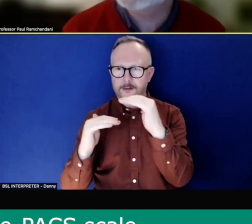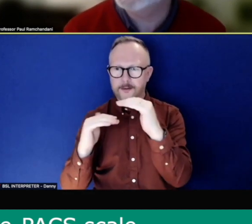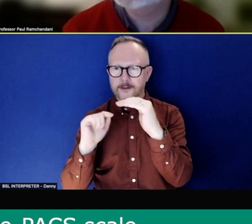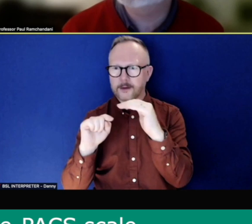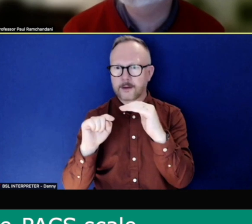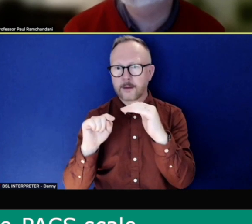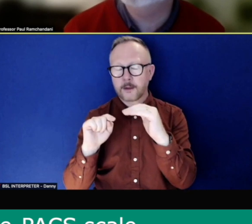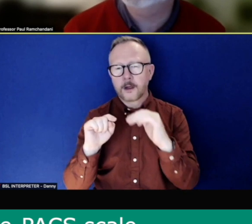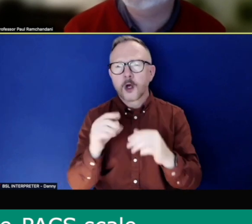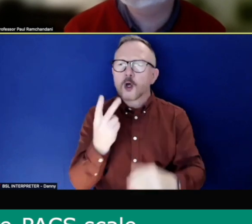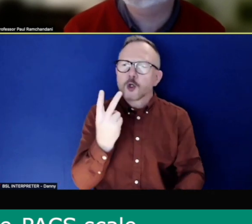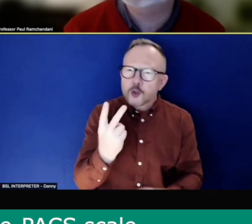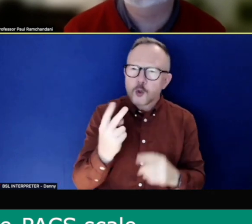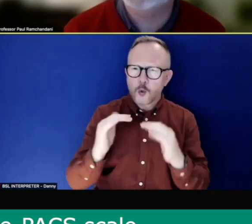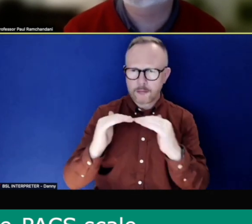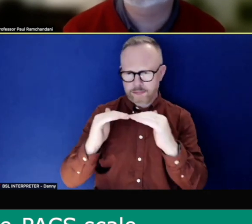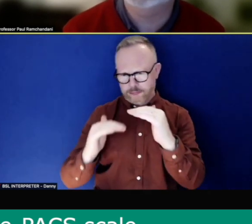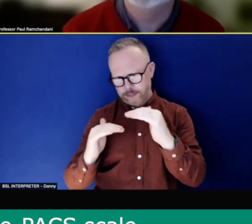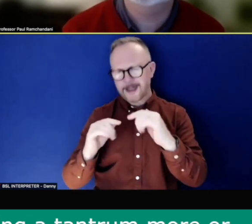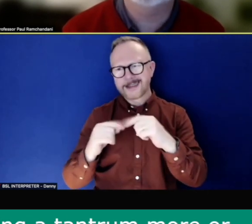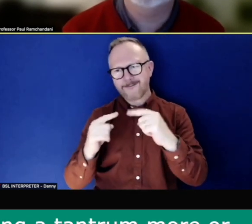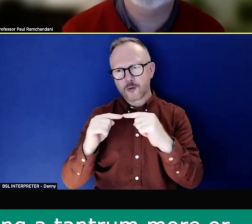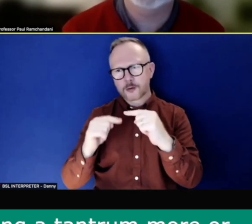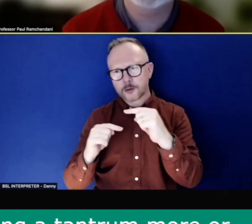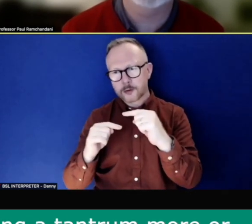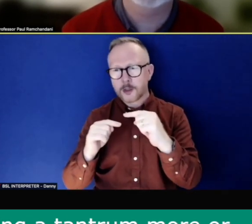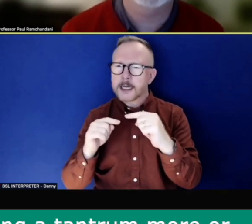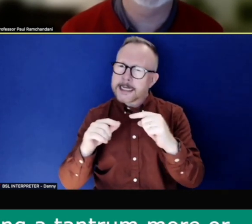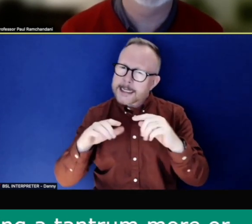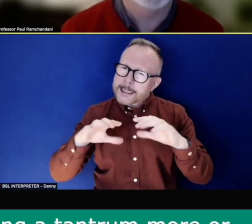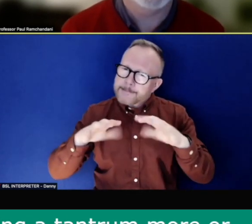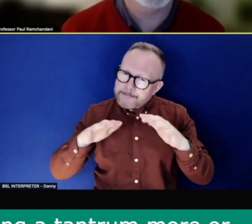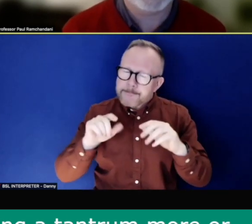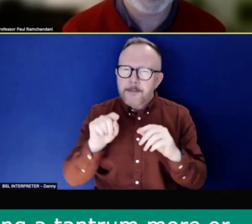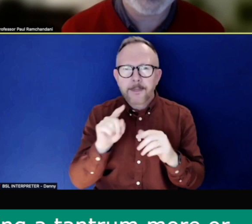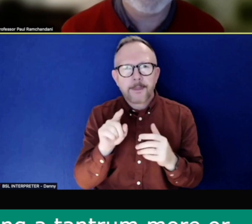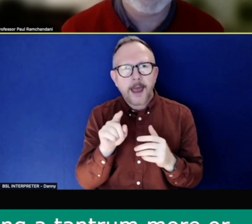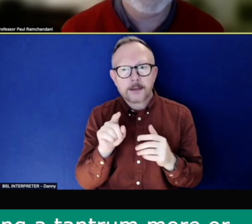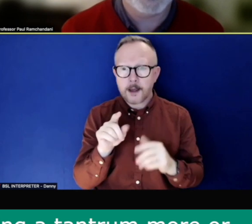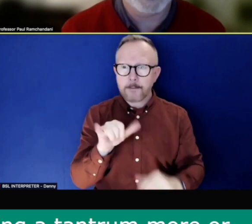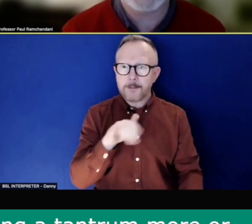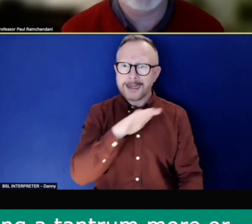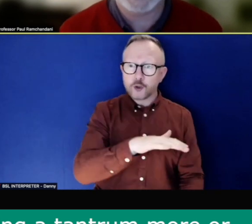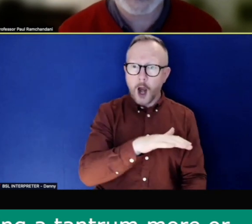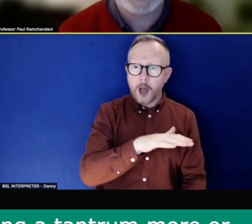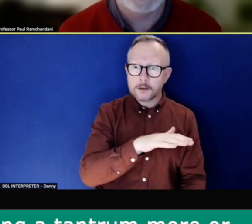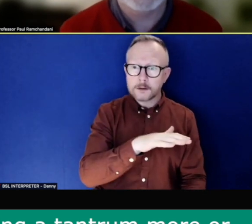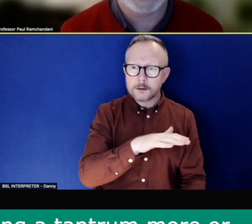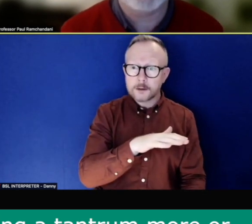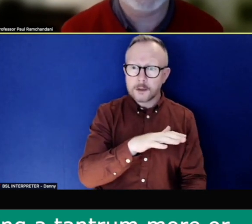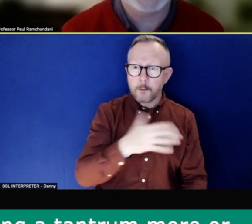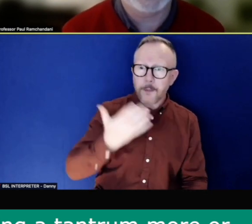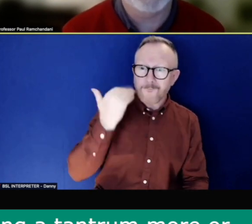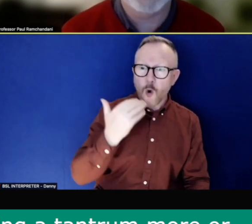approximates to the kinds of questions we were asking. So it might make the difference between a child having a tantrum more or less every day